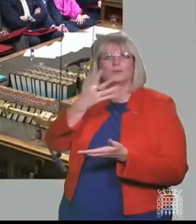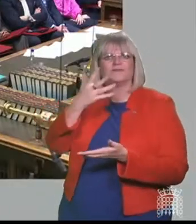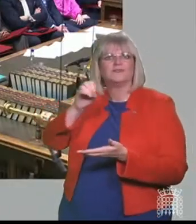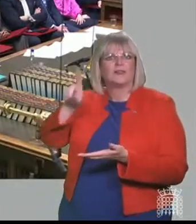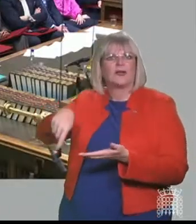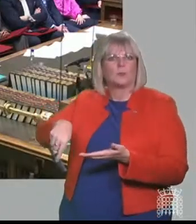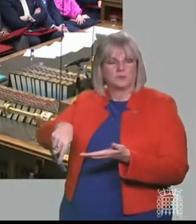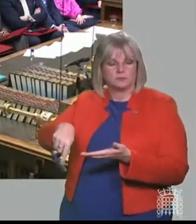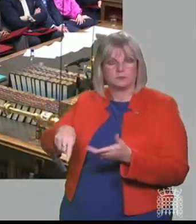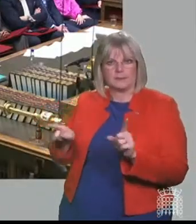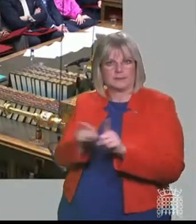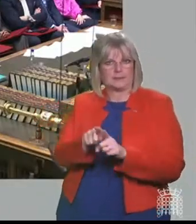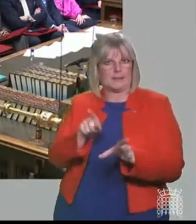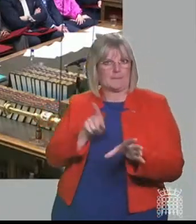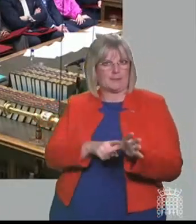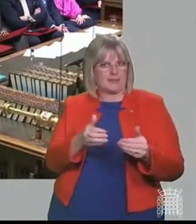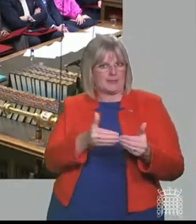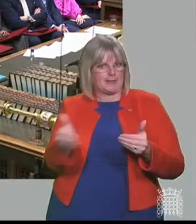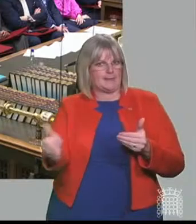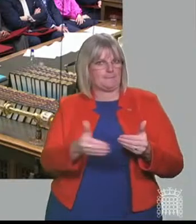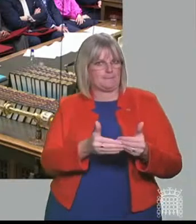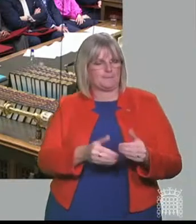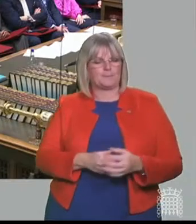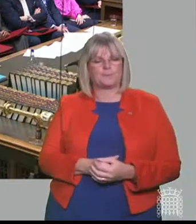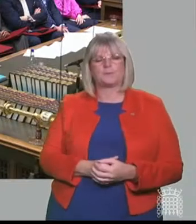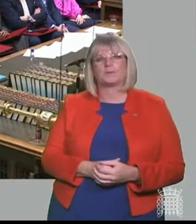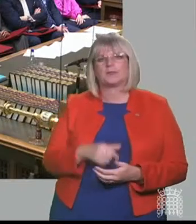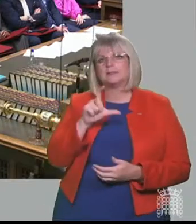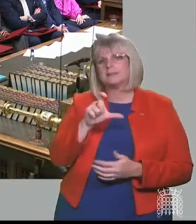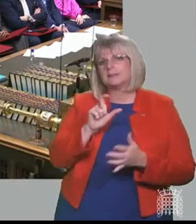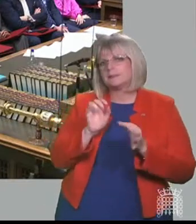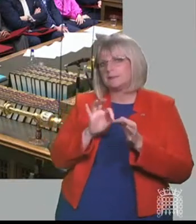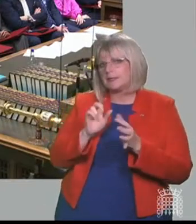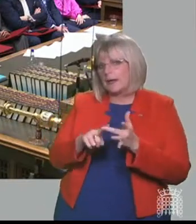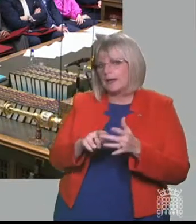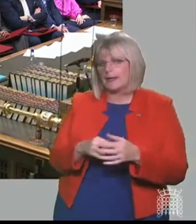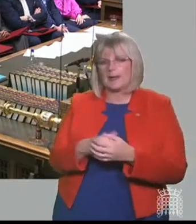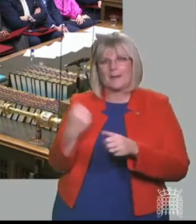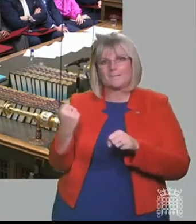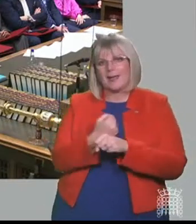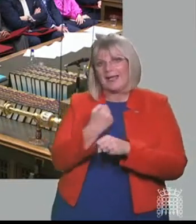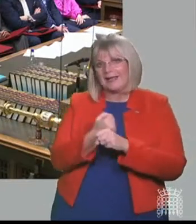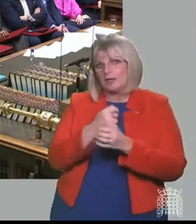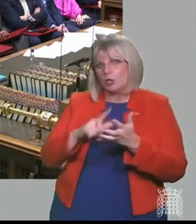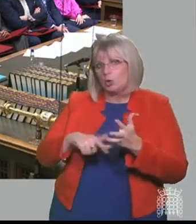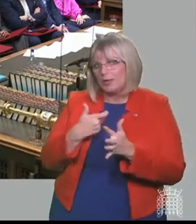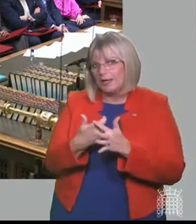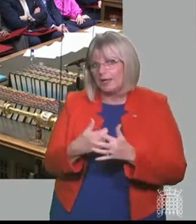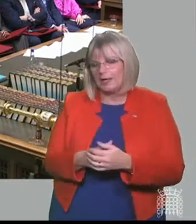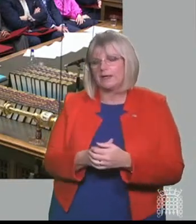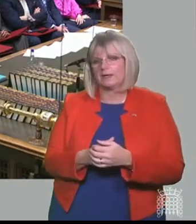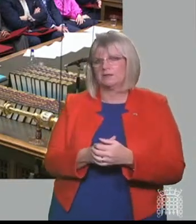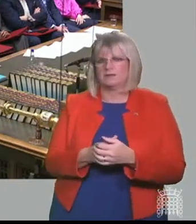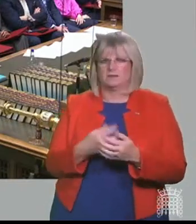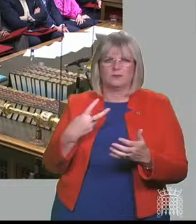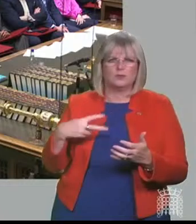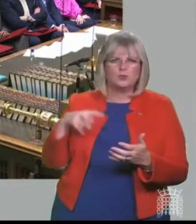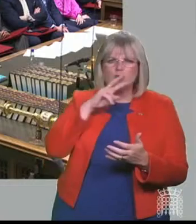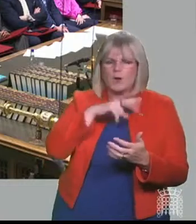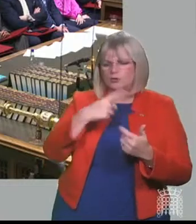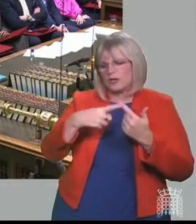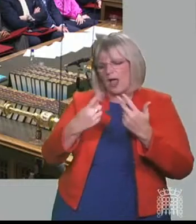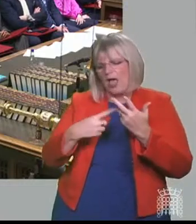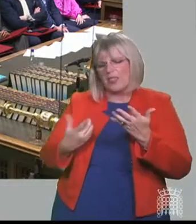The CBI, Make UK, the BCC, Energy UK and 200 other business leaders